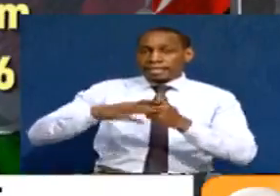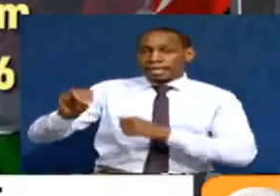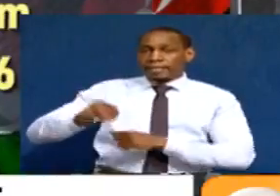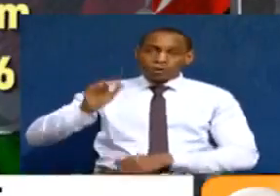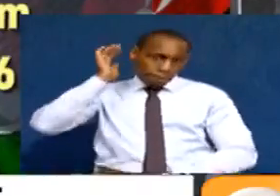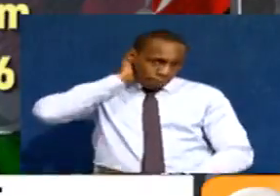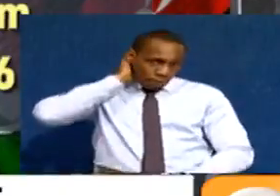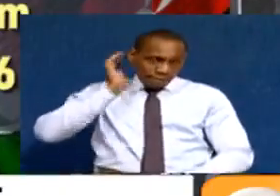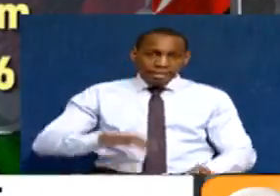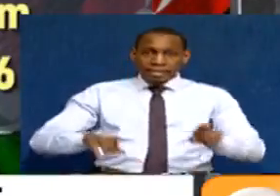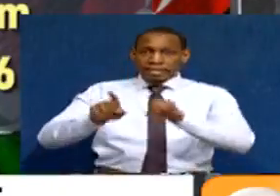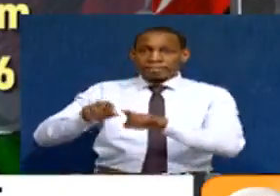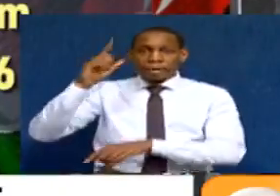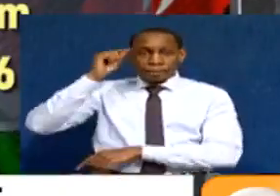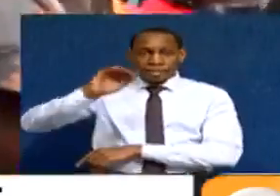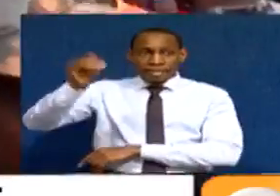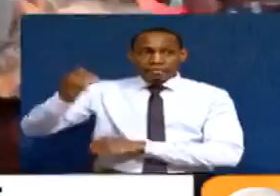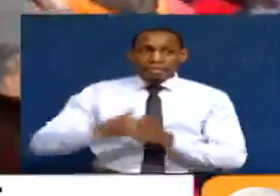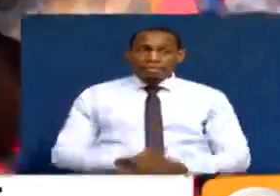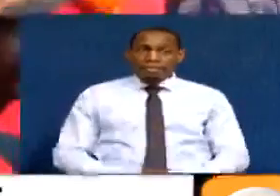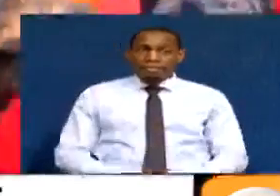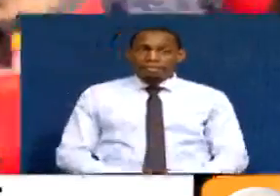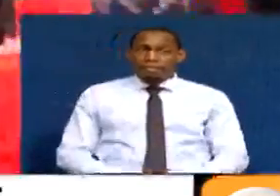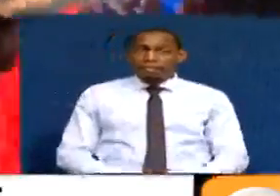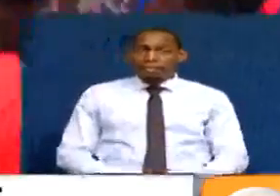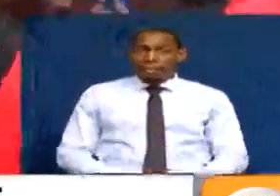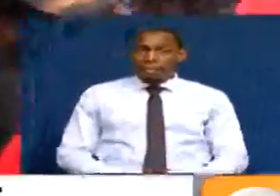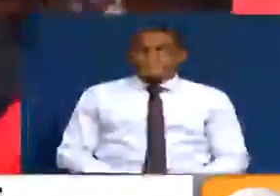shillings for Muranga, as well as Mombasa counties.